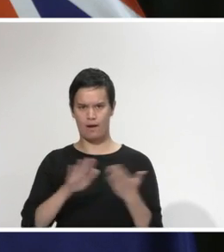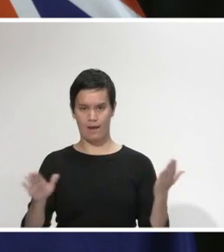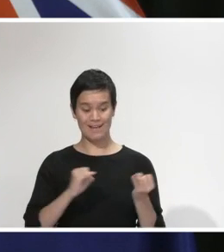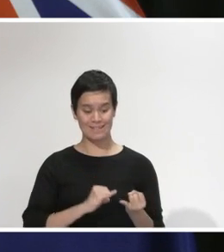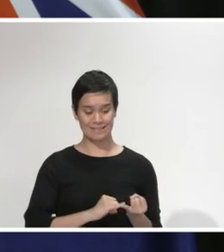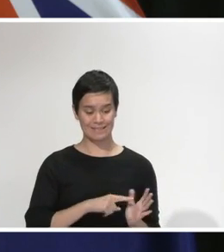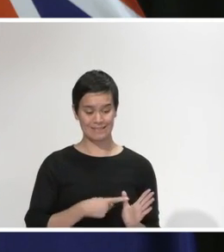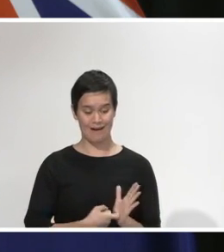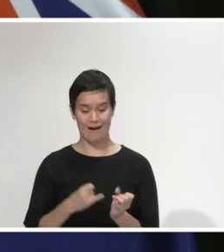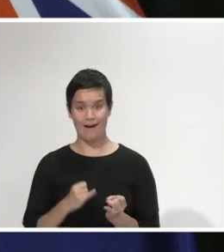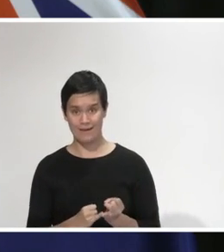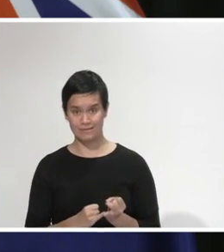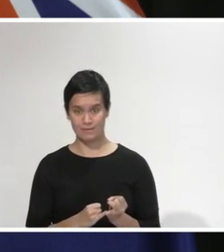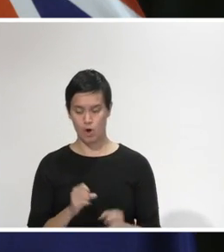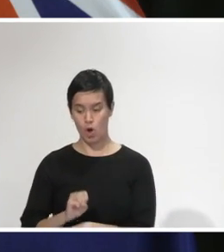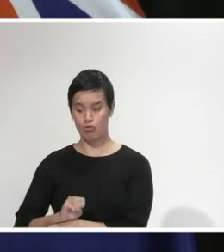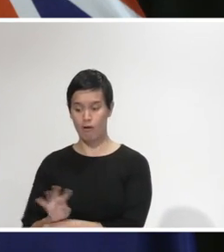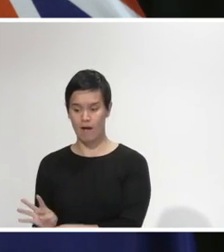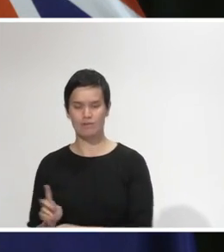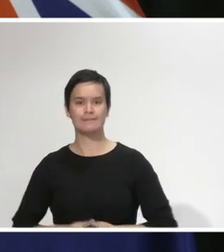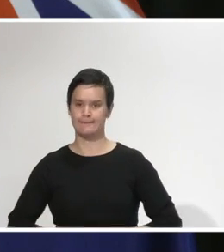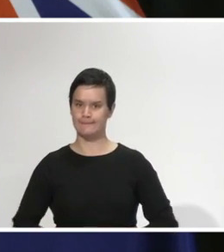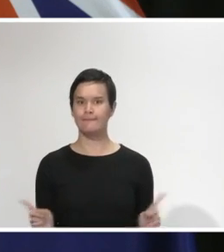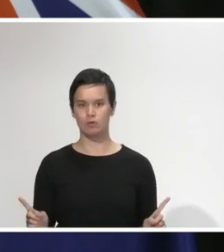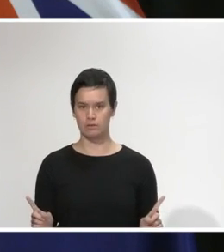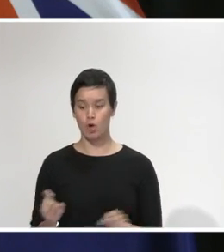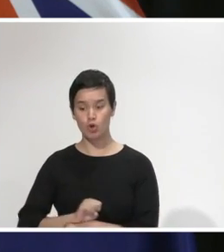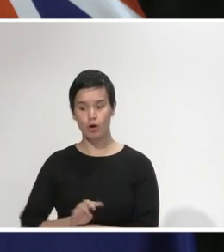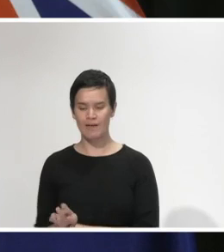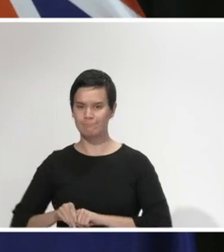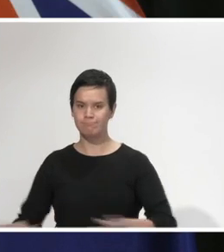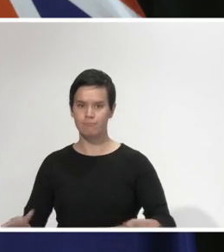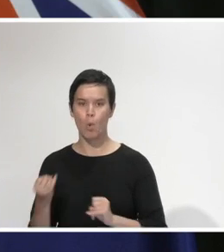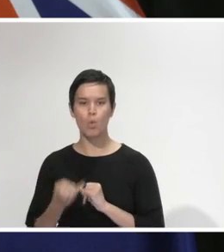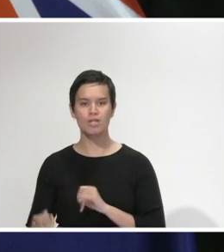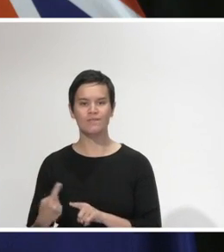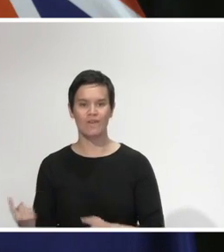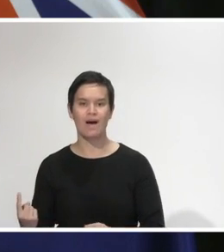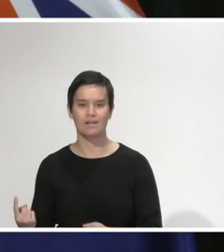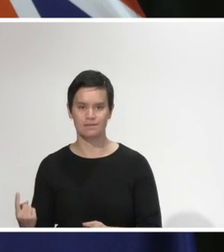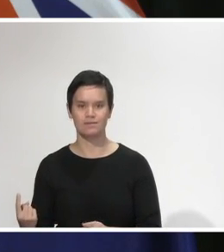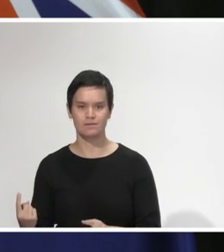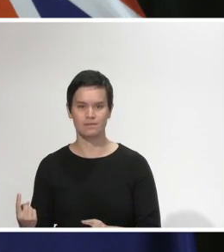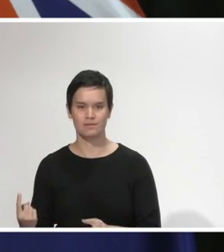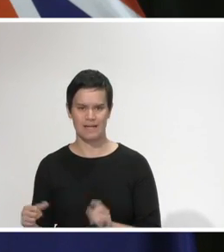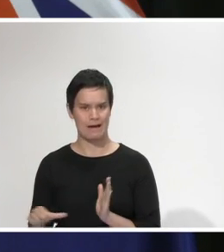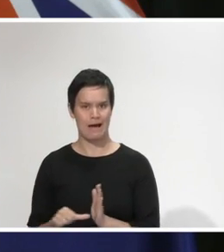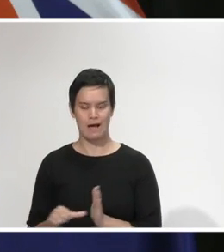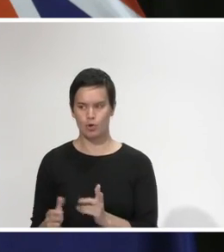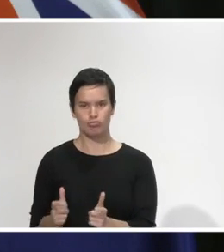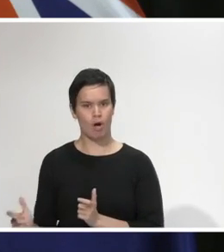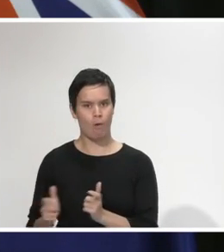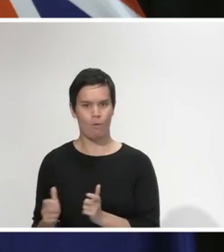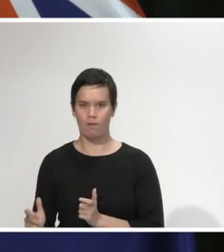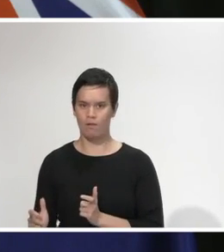its infectivity. And what we've seen both here and overseas is that it can spread so rapidly, and it's quite tricky as a virus.